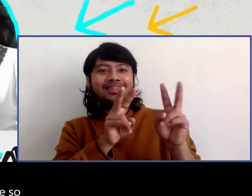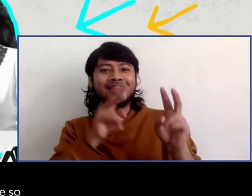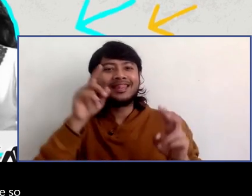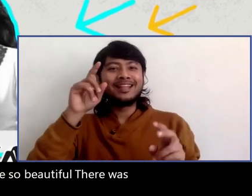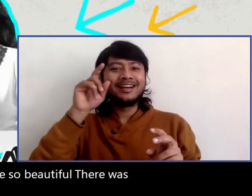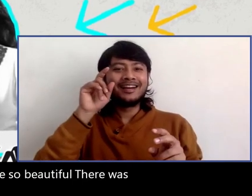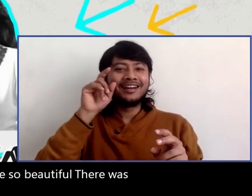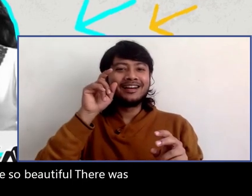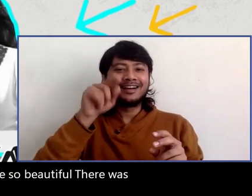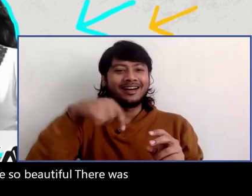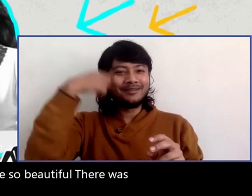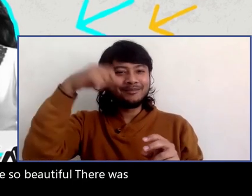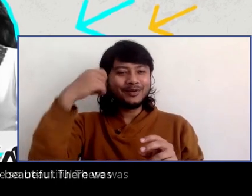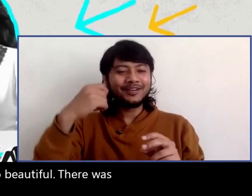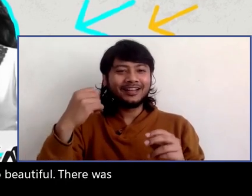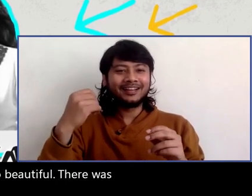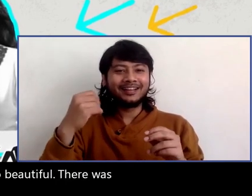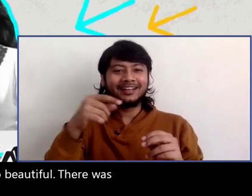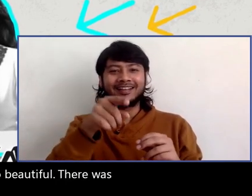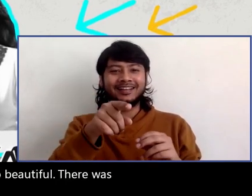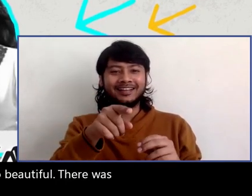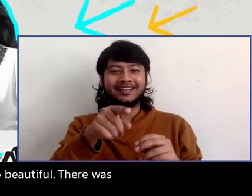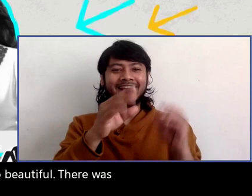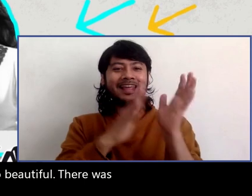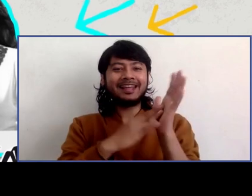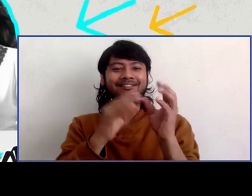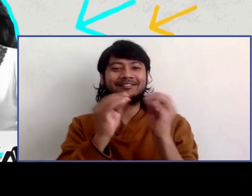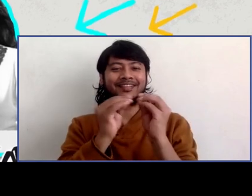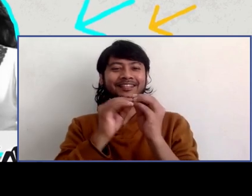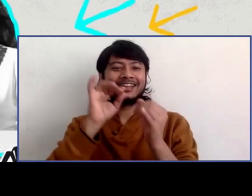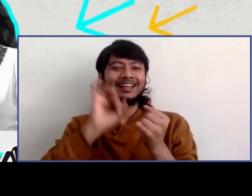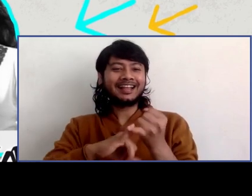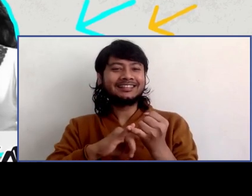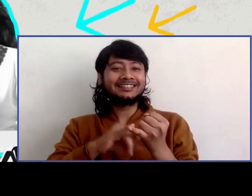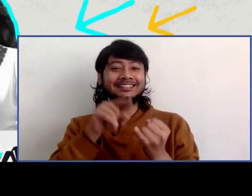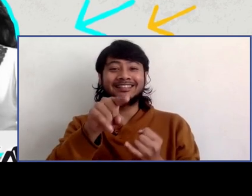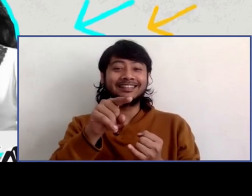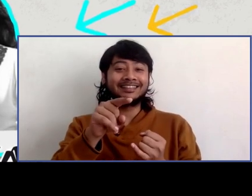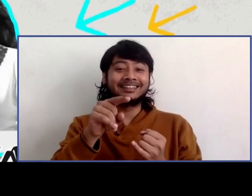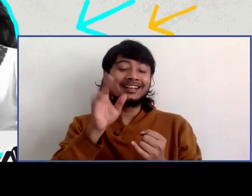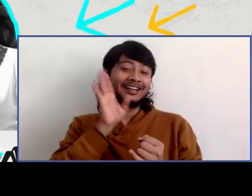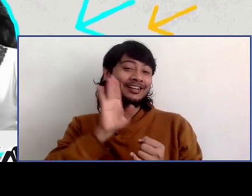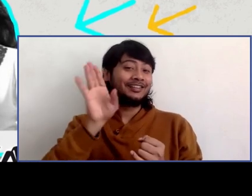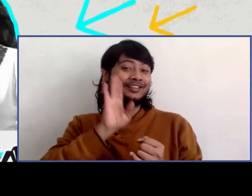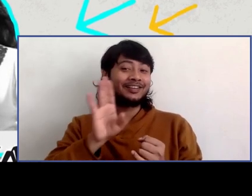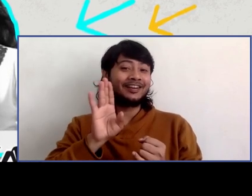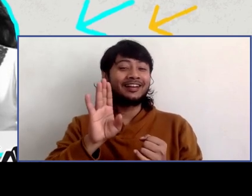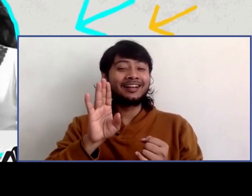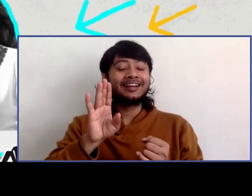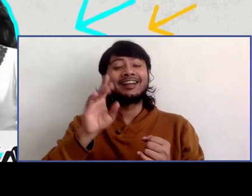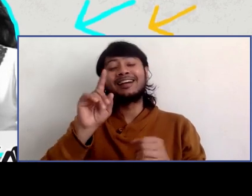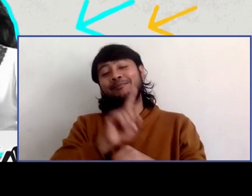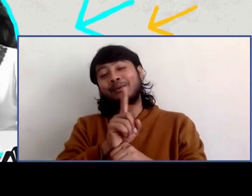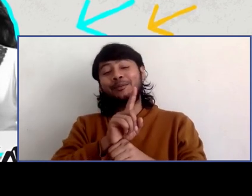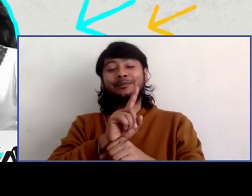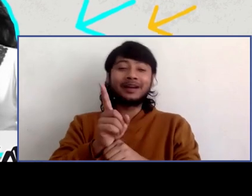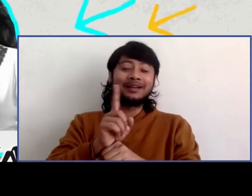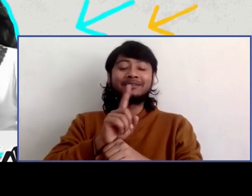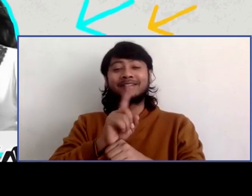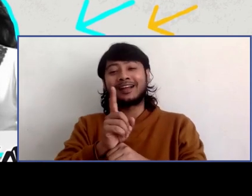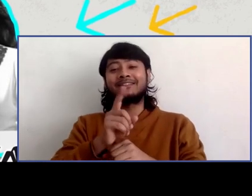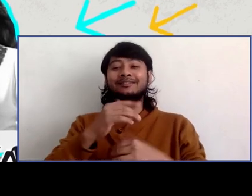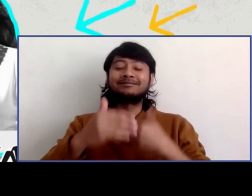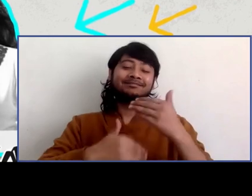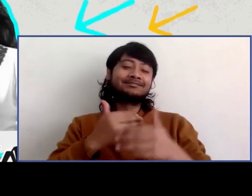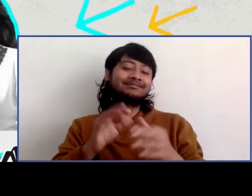Bhai. Pal pal pal pal har pal har pal la la la la la la la la la